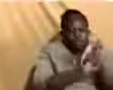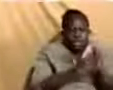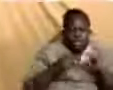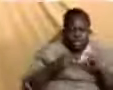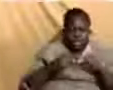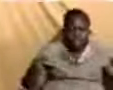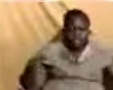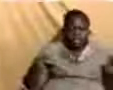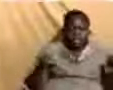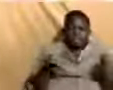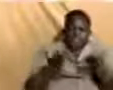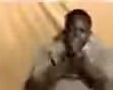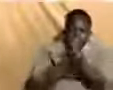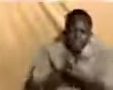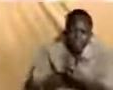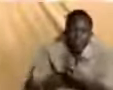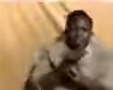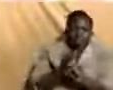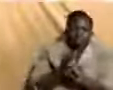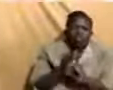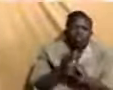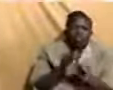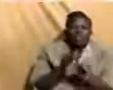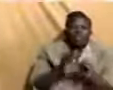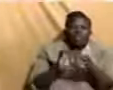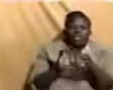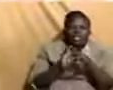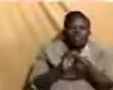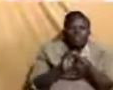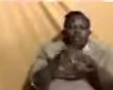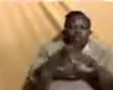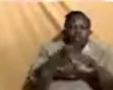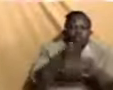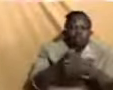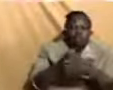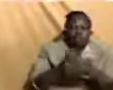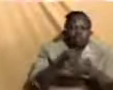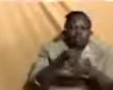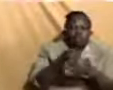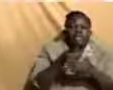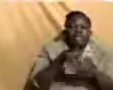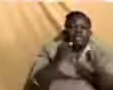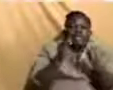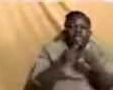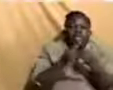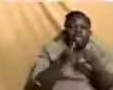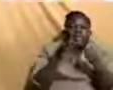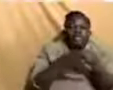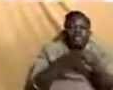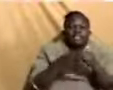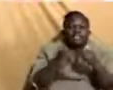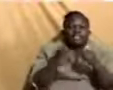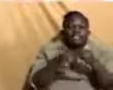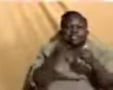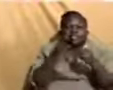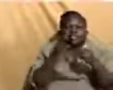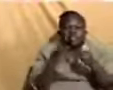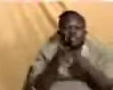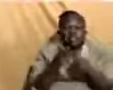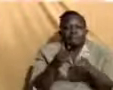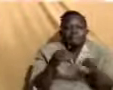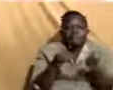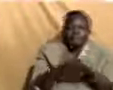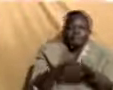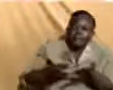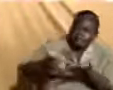the hyper-amendment culture that we had from 1963 until we had this Constitution in 2010. I know some of us have tried to